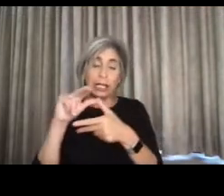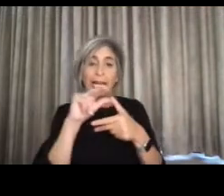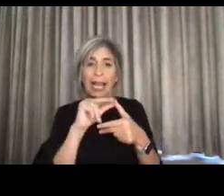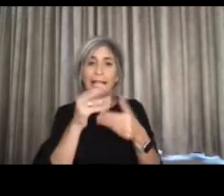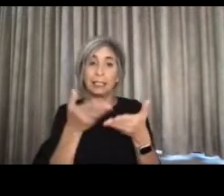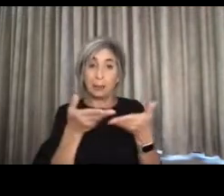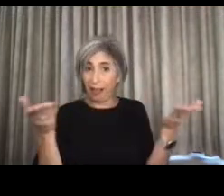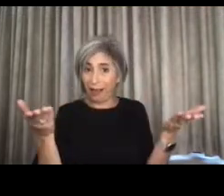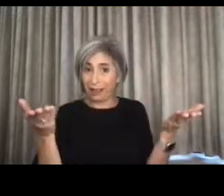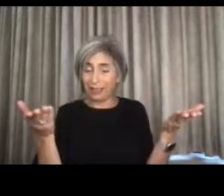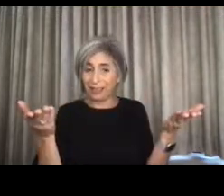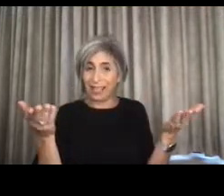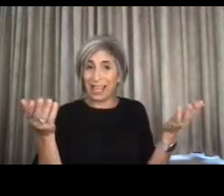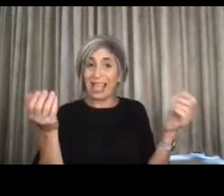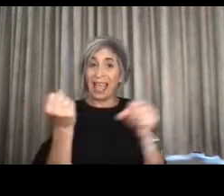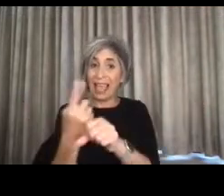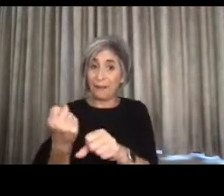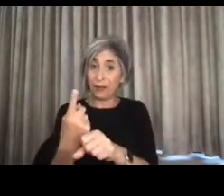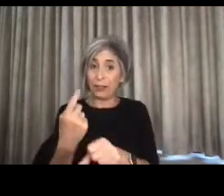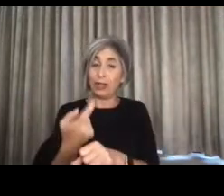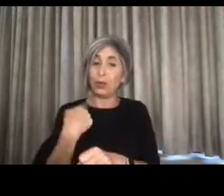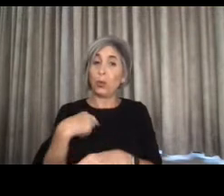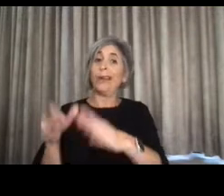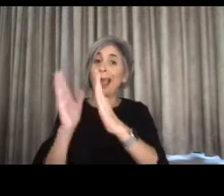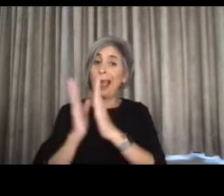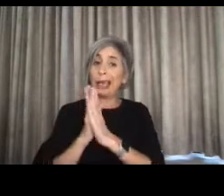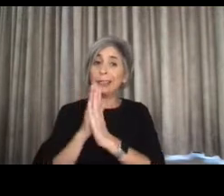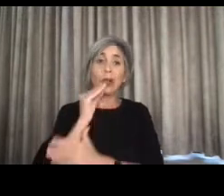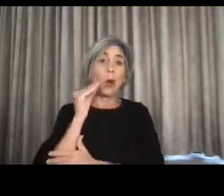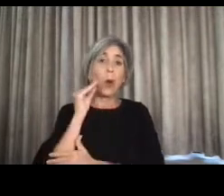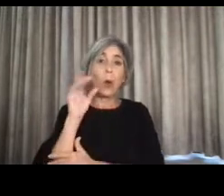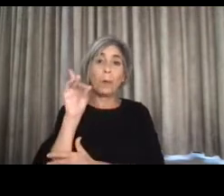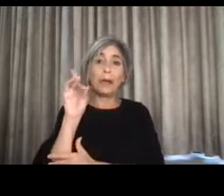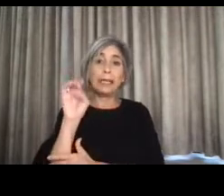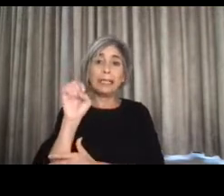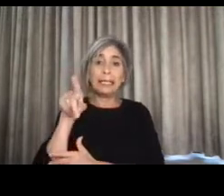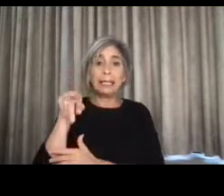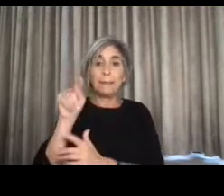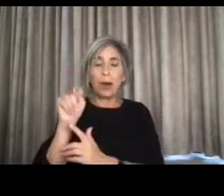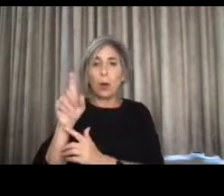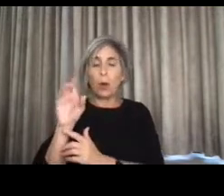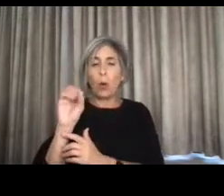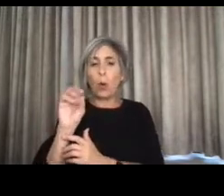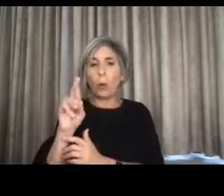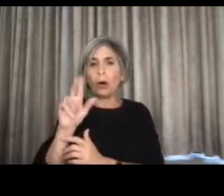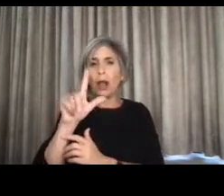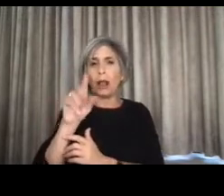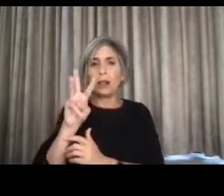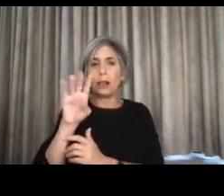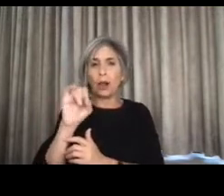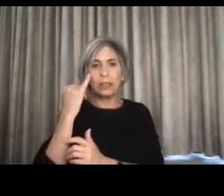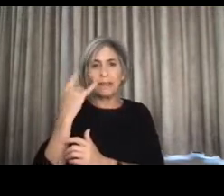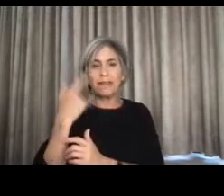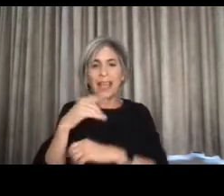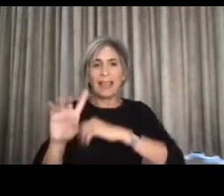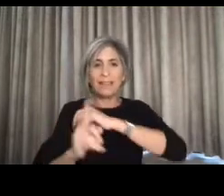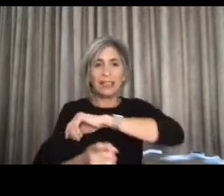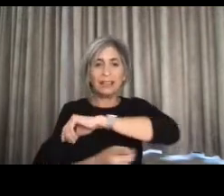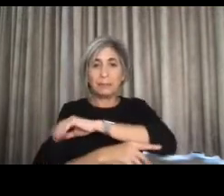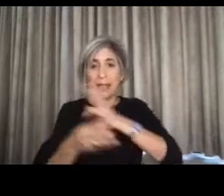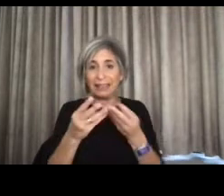supplies. And each year we do ask Home Depot and Lowe's if they have sandbags, etc. And to my knowledge, and I've been